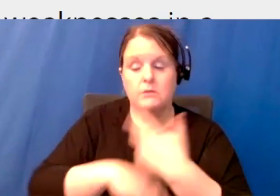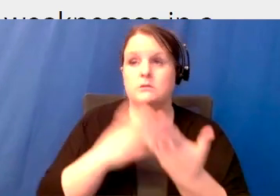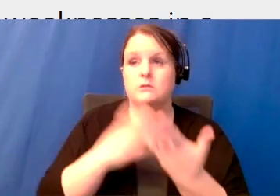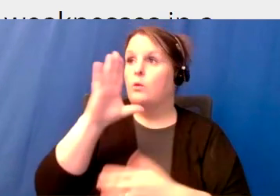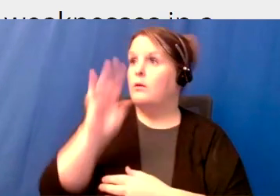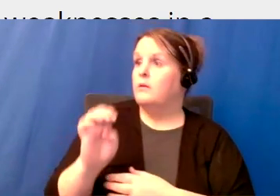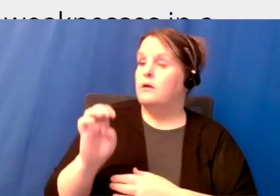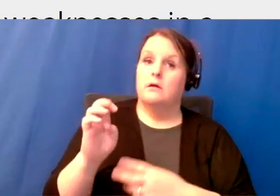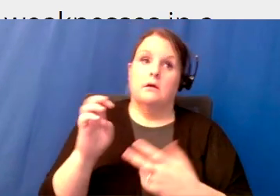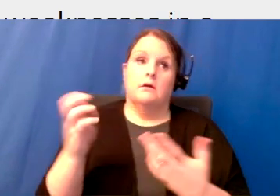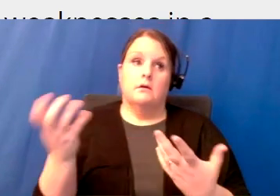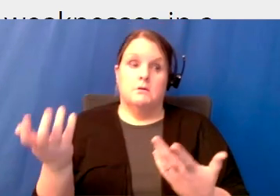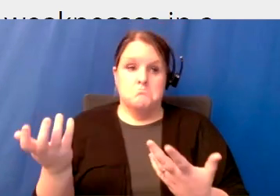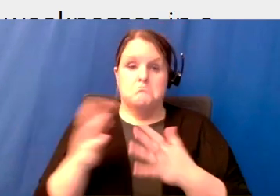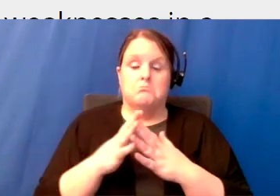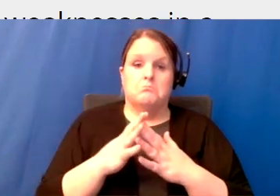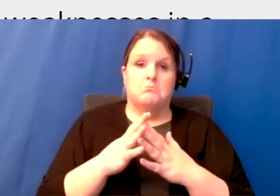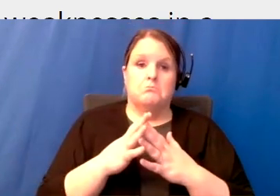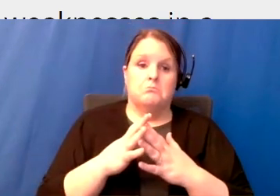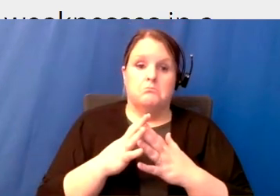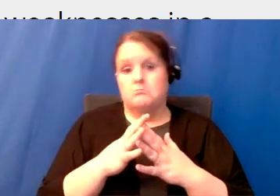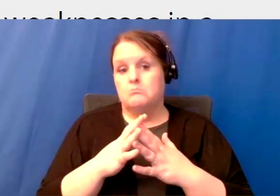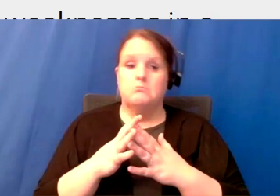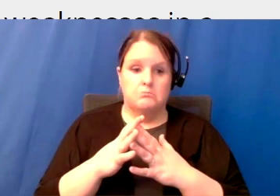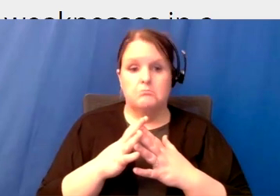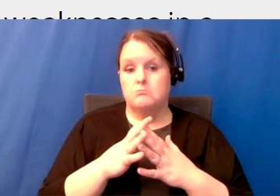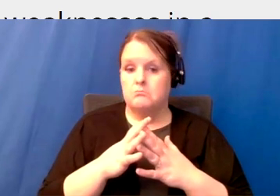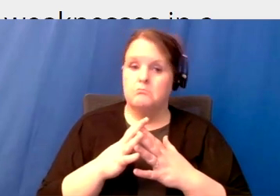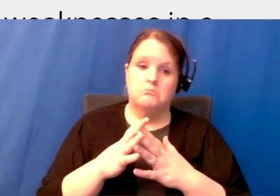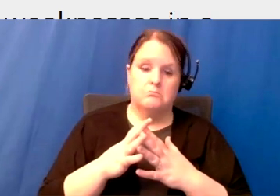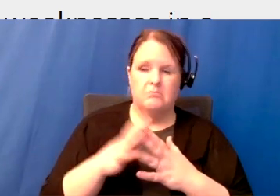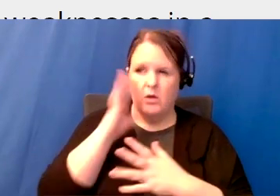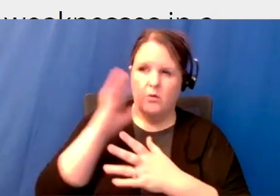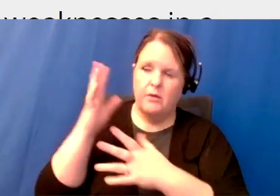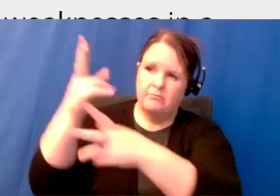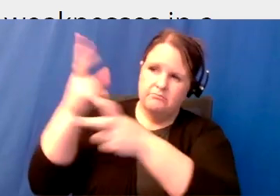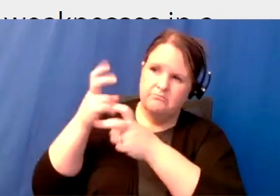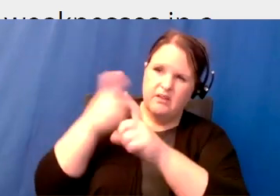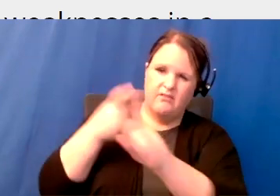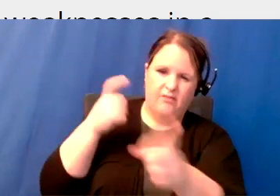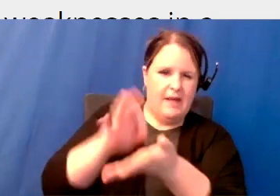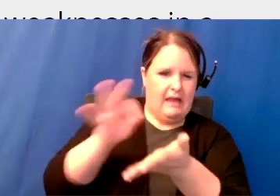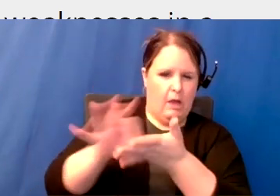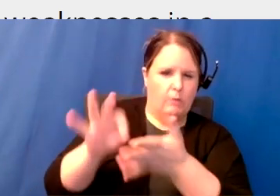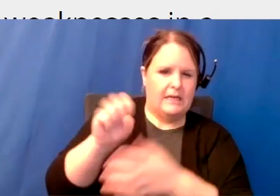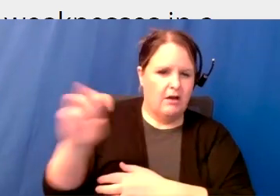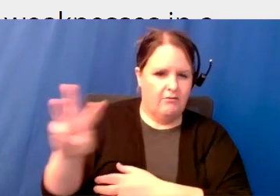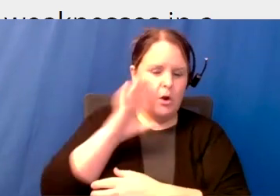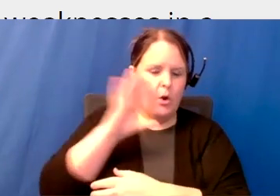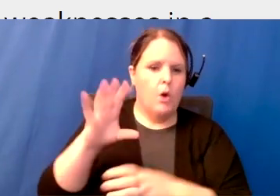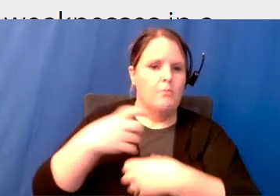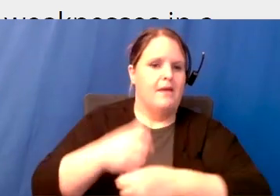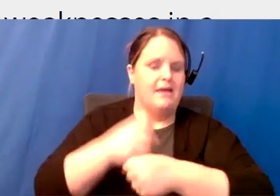be either they're going to draw those down from their accounting software, or they're going to be producing performance